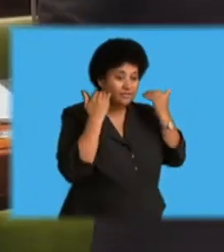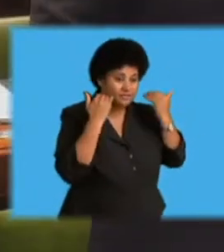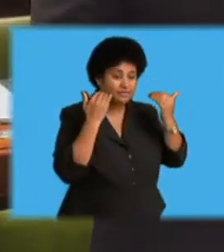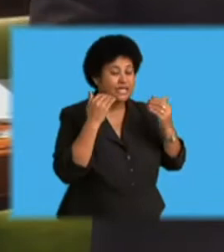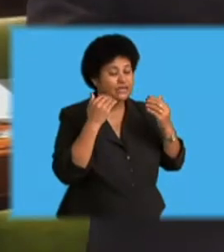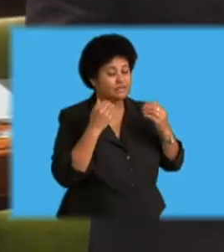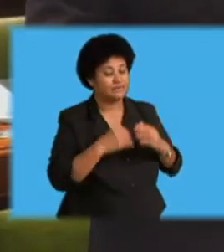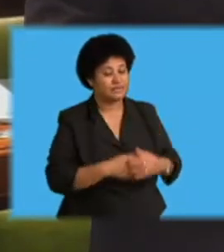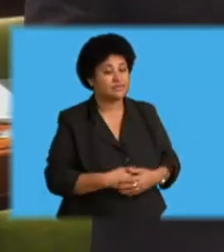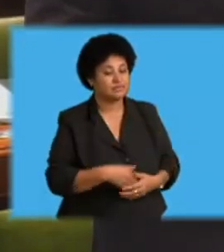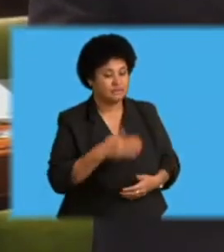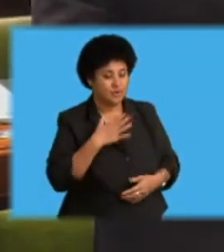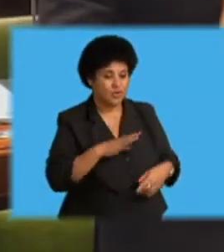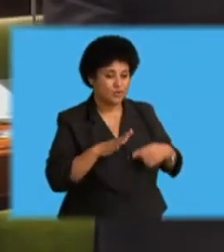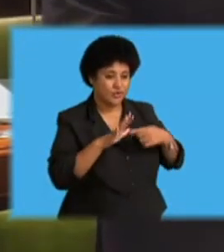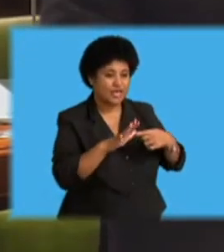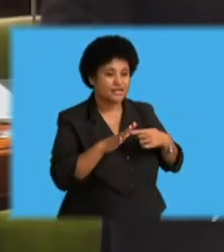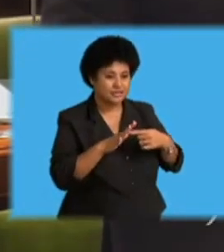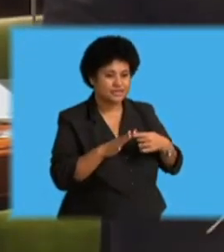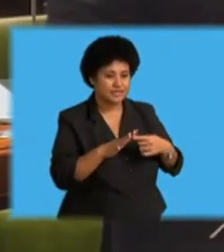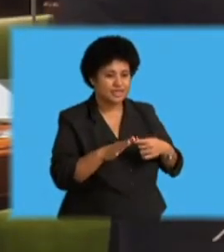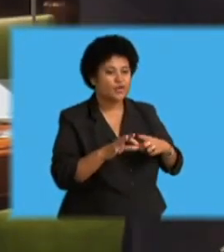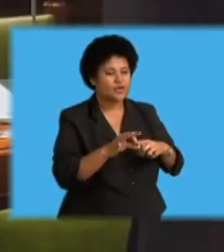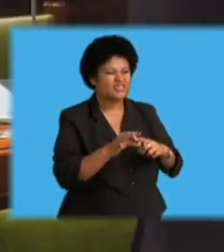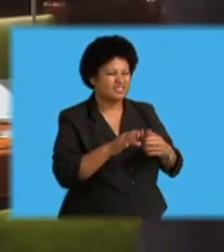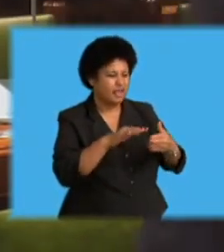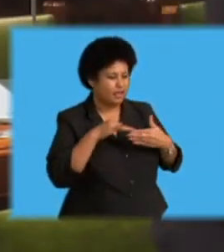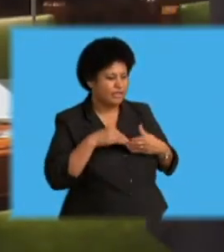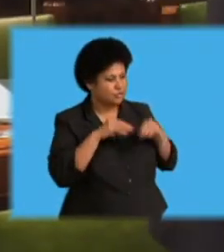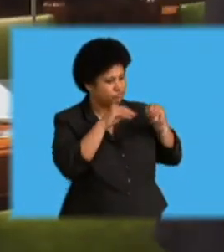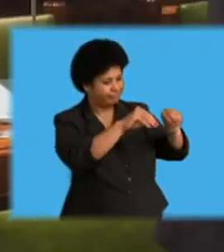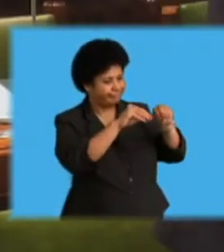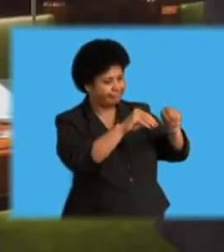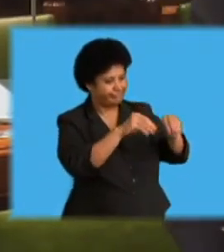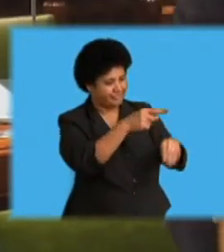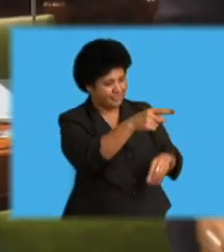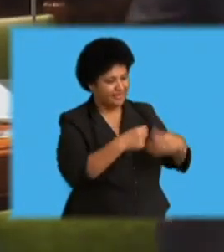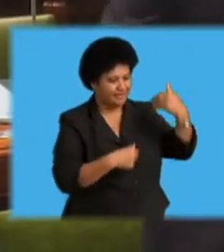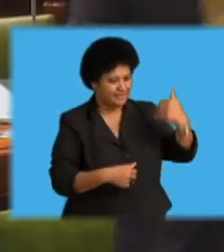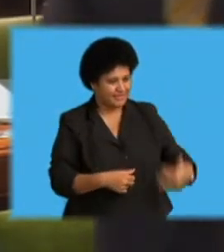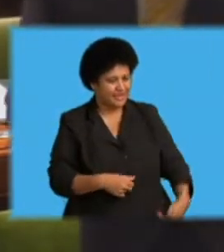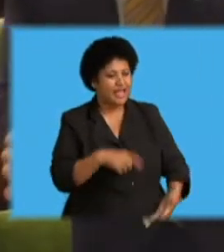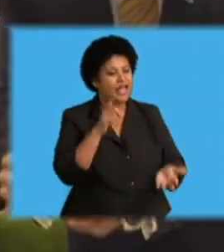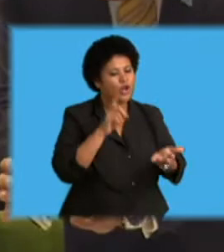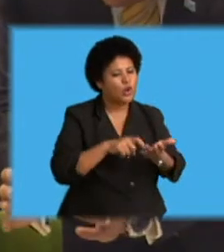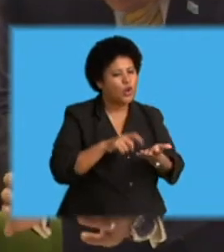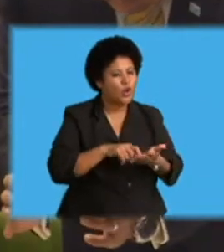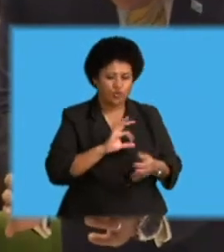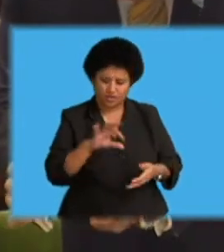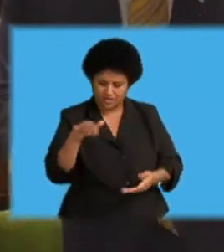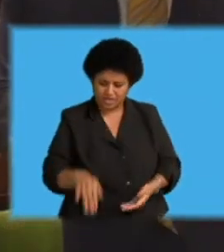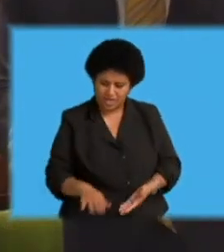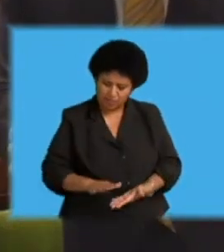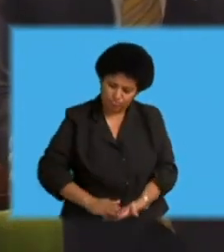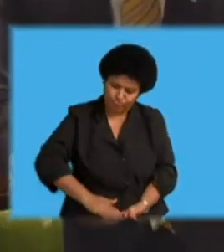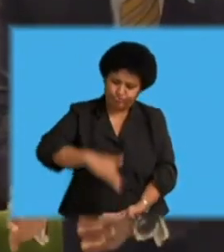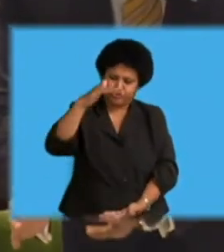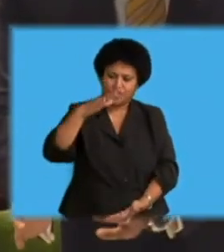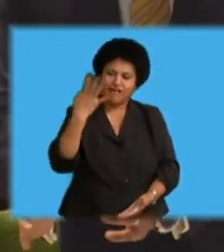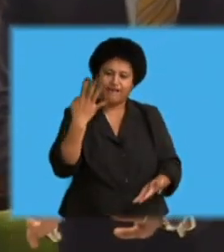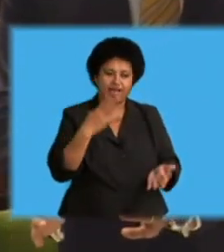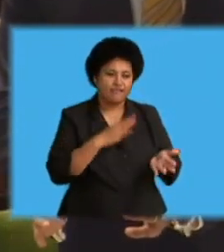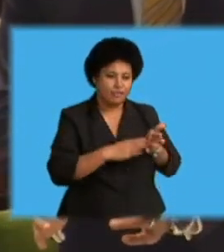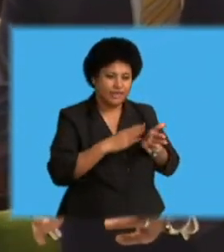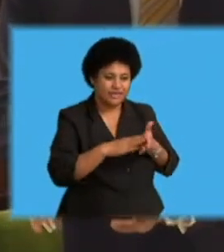to answer this question because it also helps me to educate the other side. The debt is not like sitting there as $5 billion. This debt,